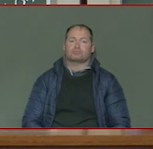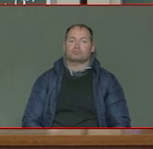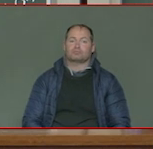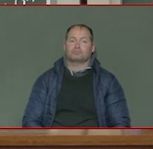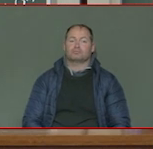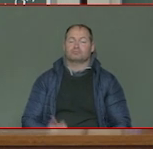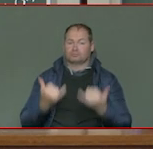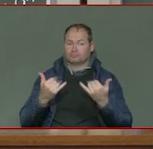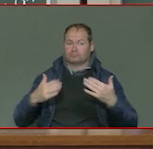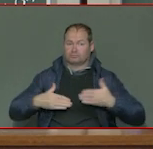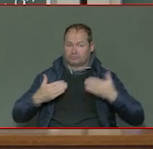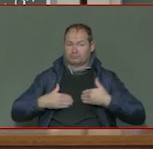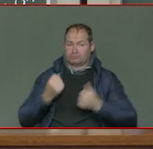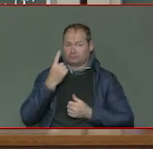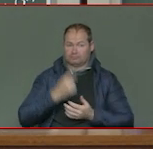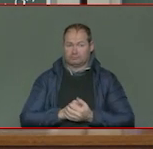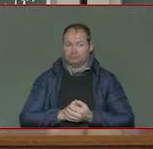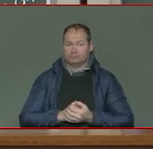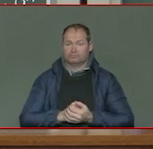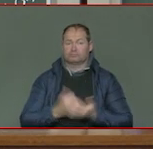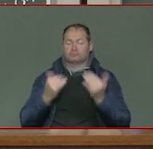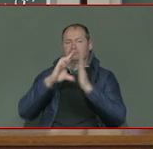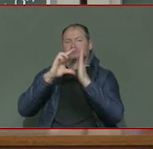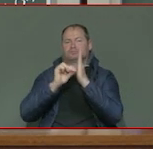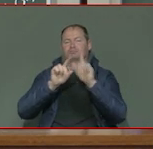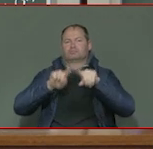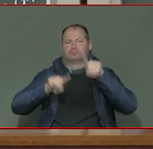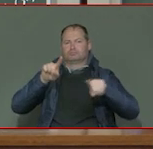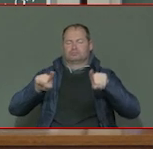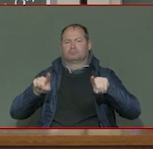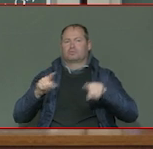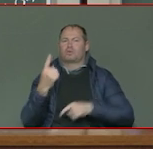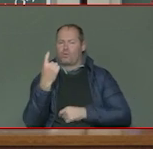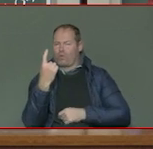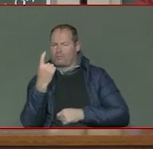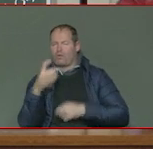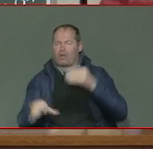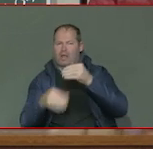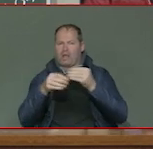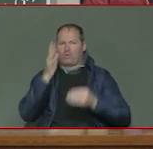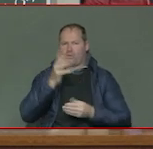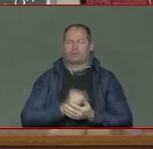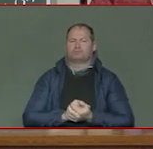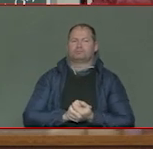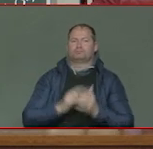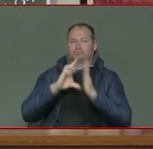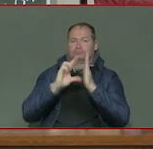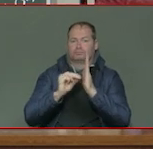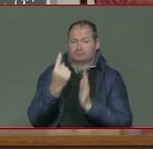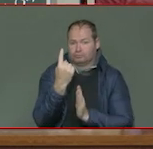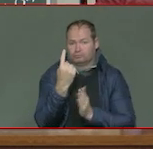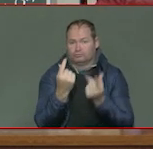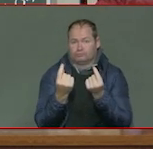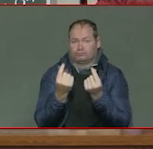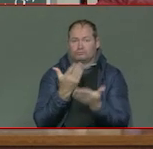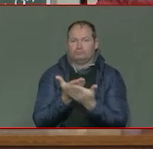with this now? Do you understand the different notations? People, there's one more notation. Let's do that one more notation, and then I'm going